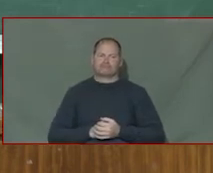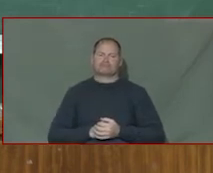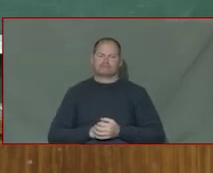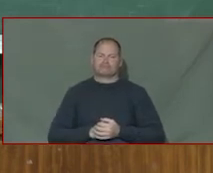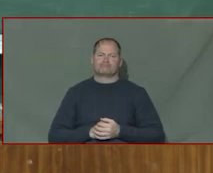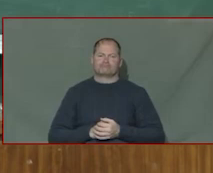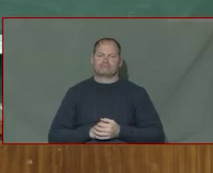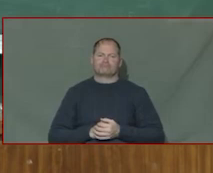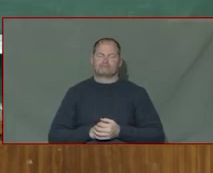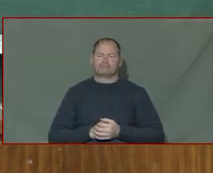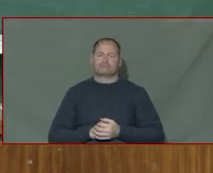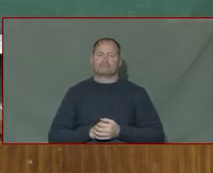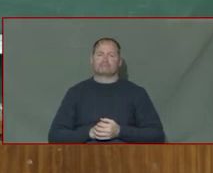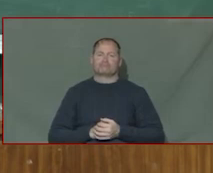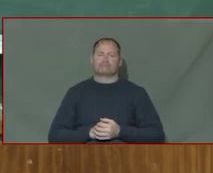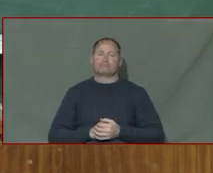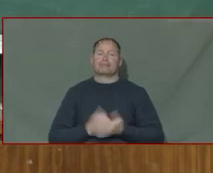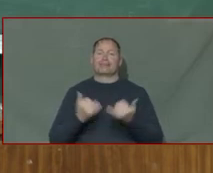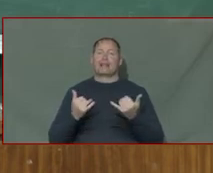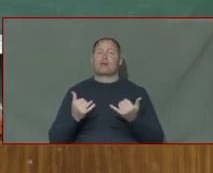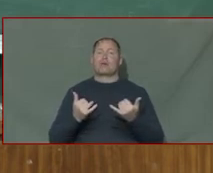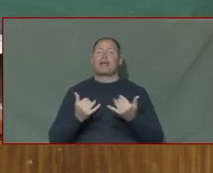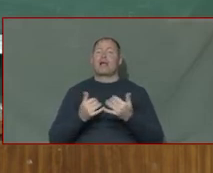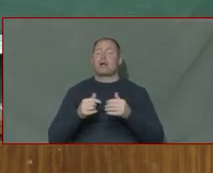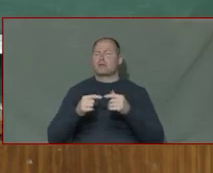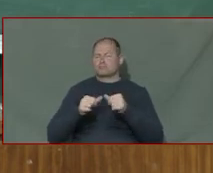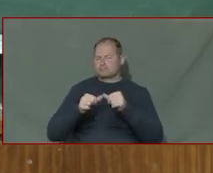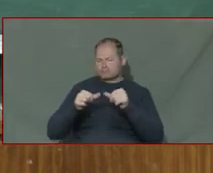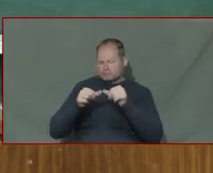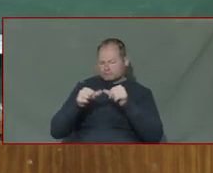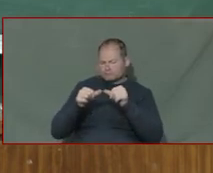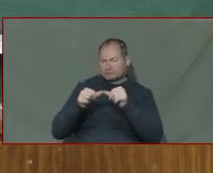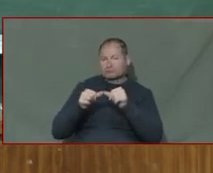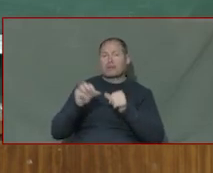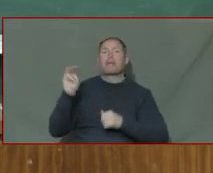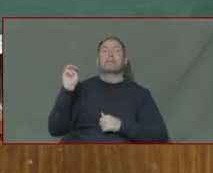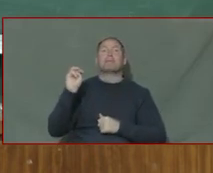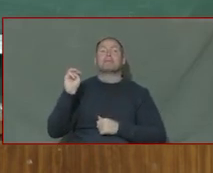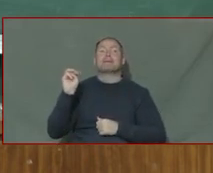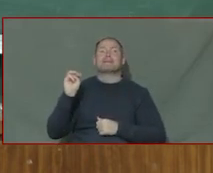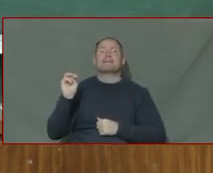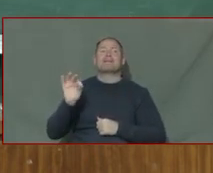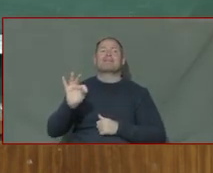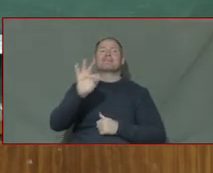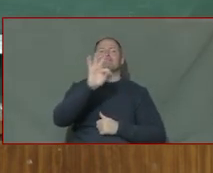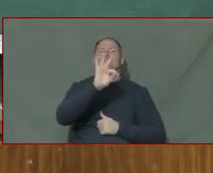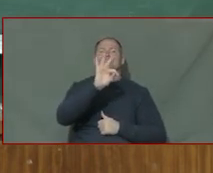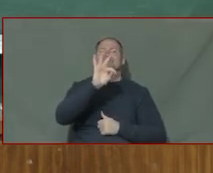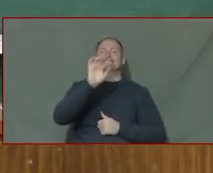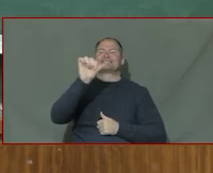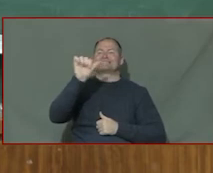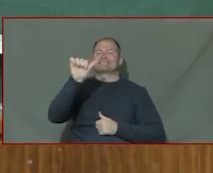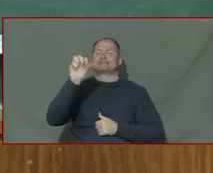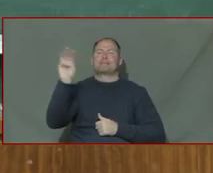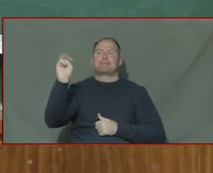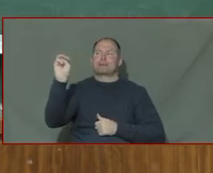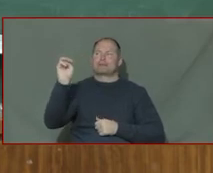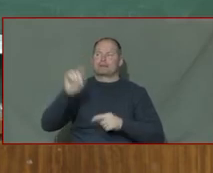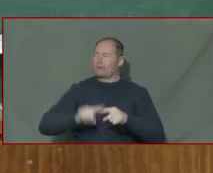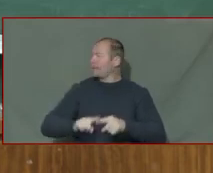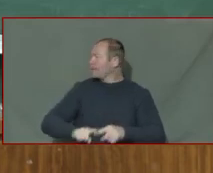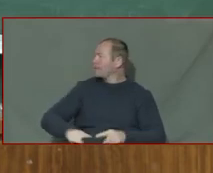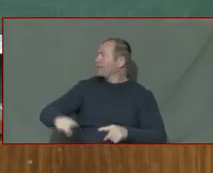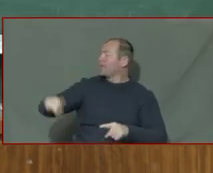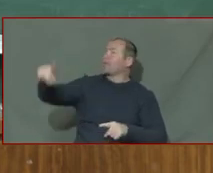And it's in terms of meters. So he was 36 meters above the ground when